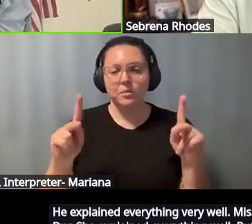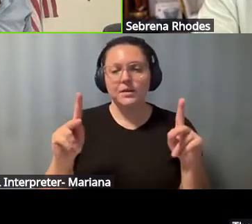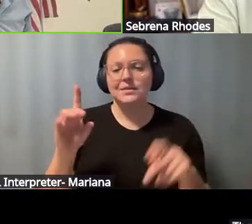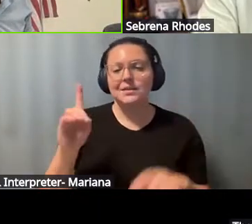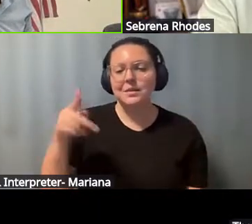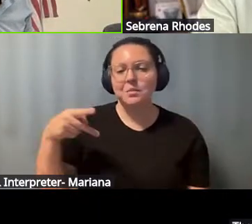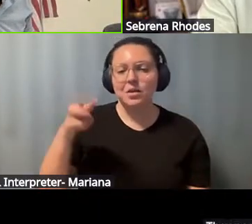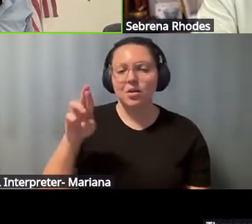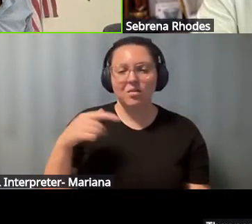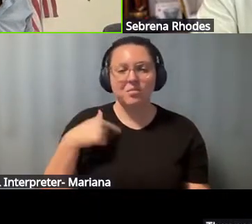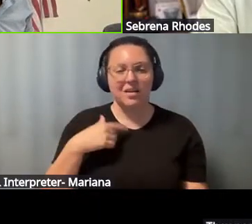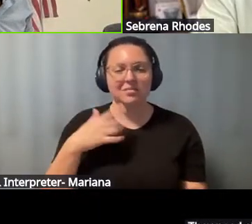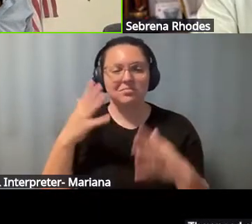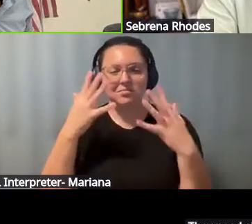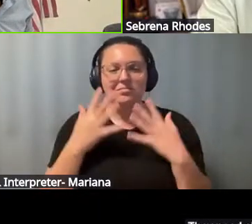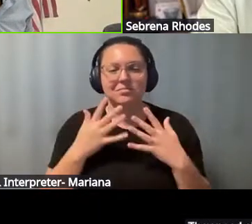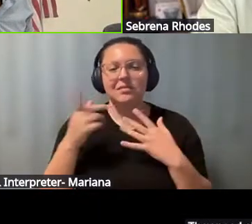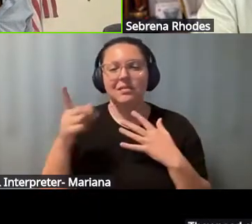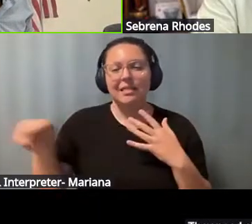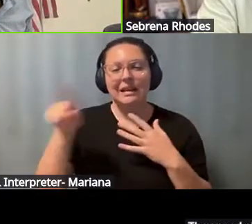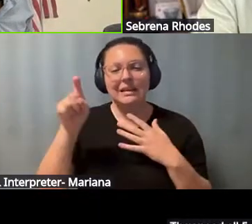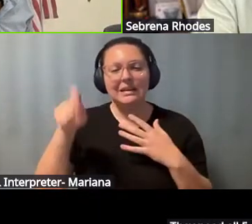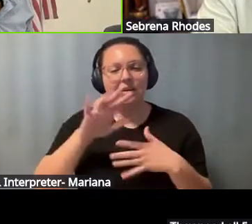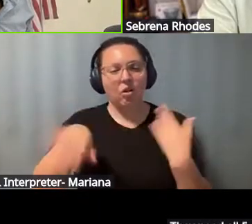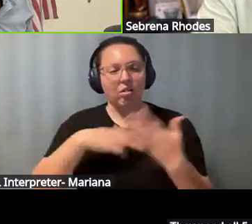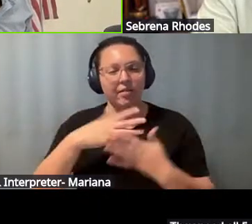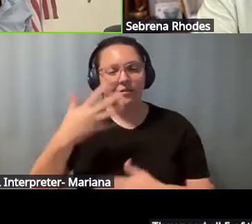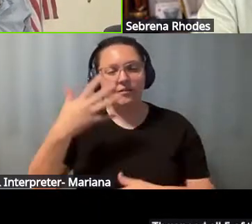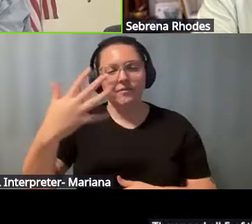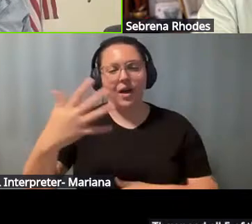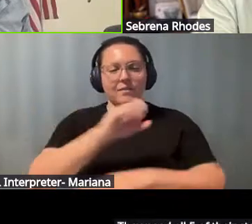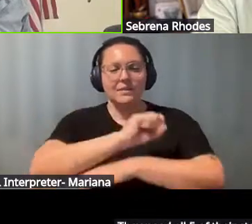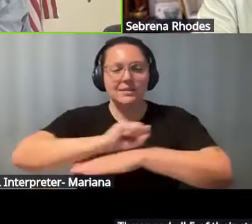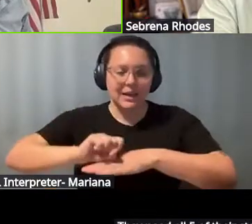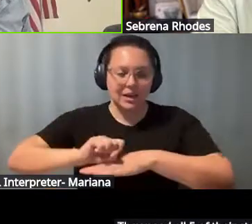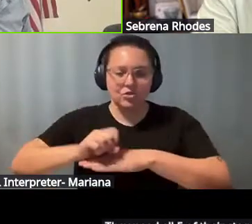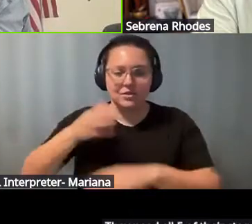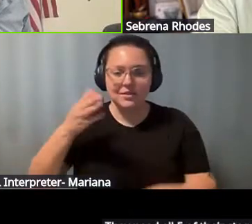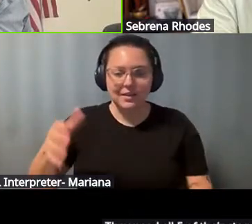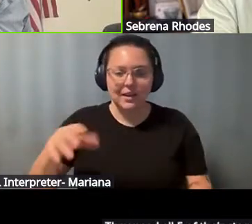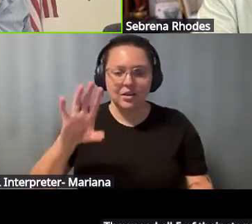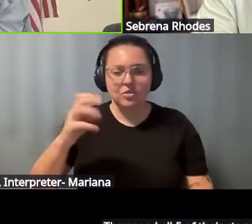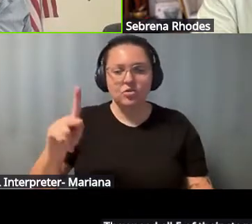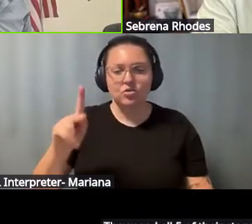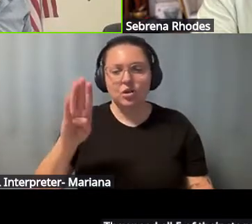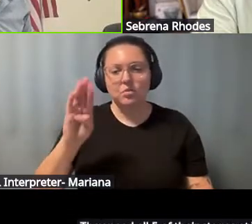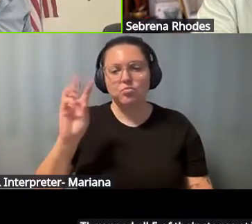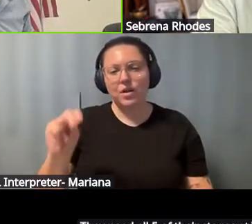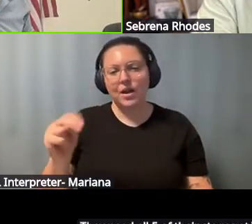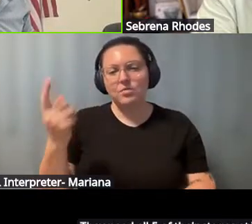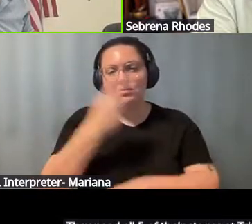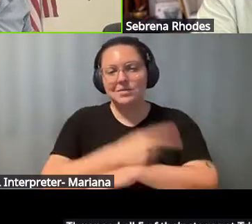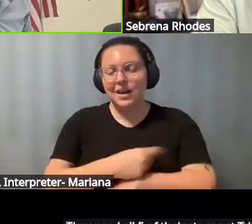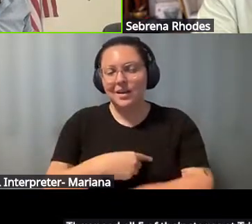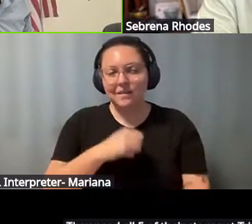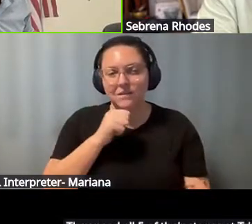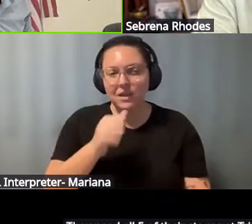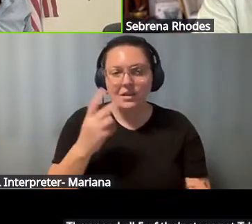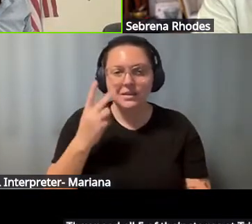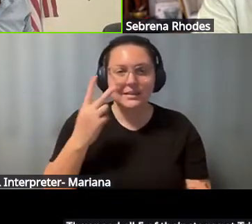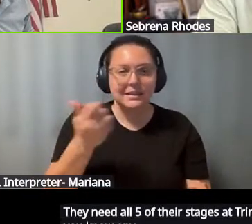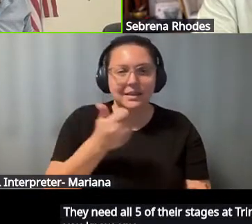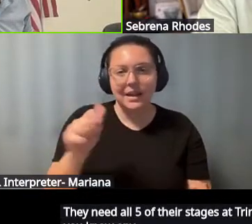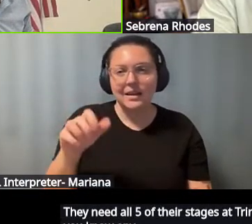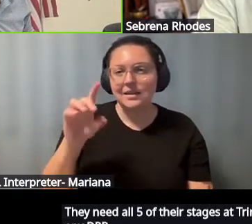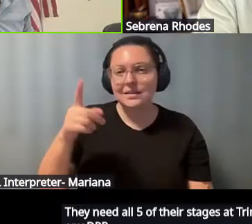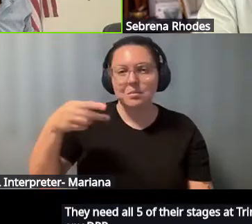their stages at Trinidad at Chuck Brown Day. I haven't seen, any DPR event